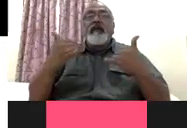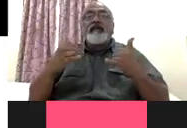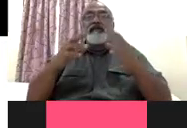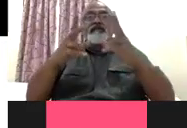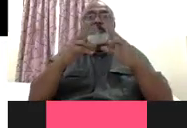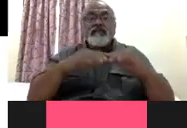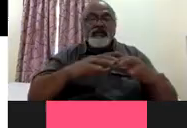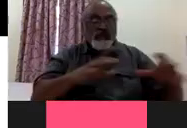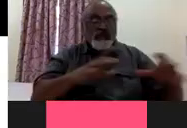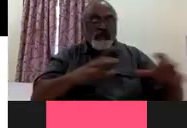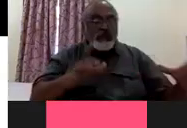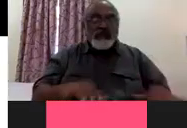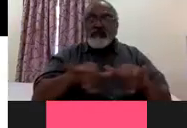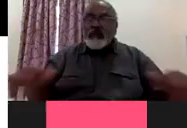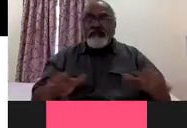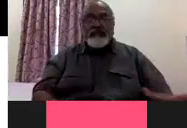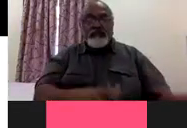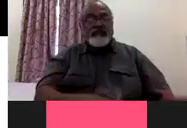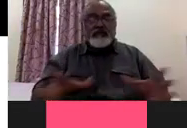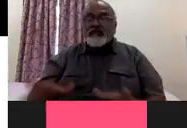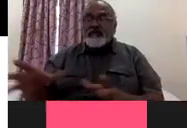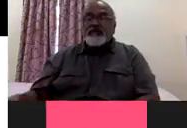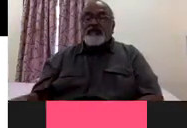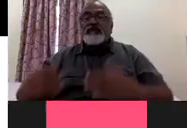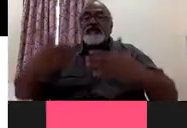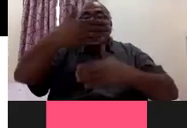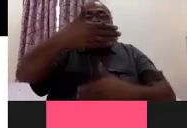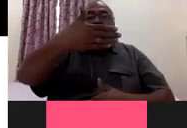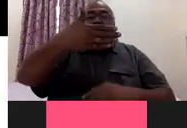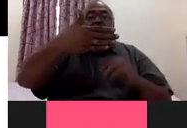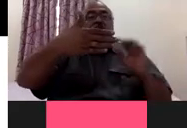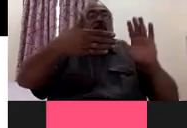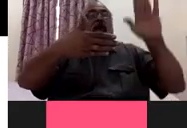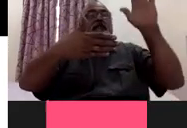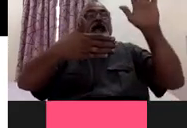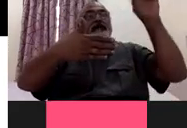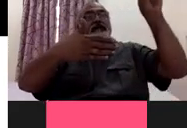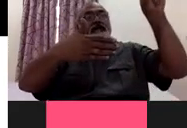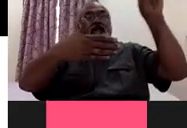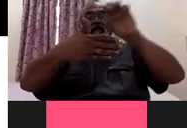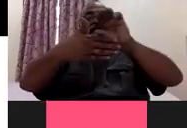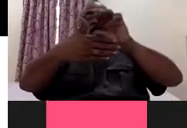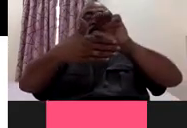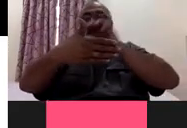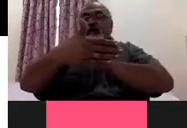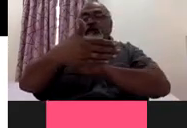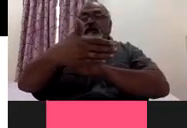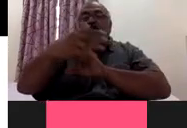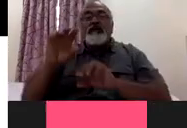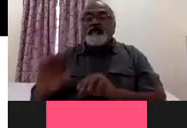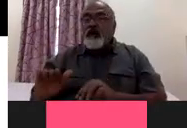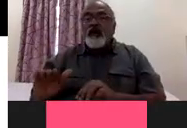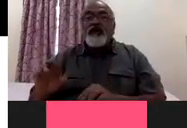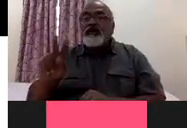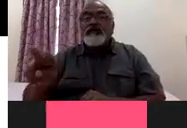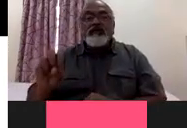ka stool diya hua hai. Aur ek barrier hai. Jisse ki chota kad wala banda wo game dekh hi nahi paata. Not able to see the game. If I, for example, if